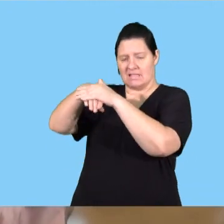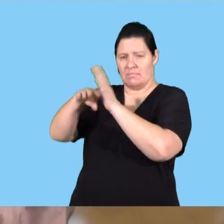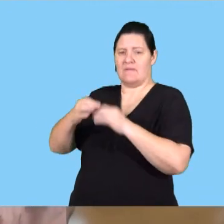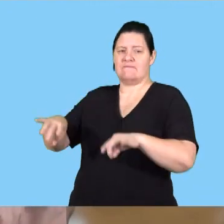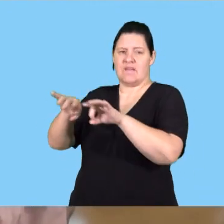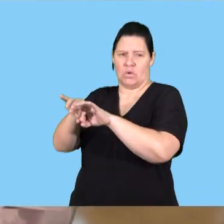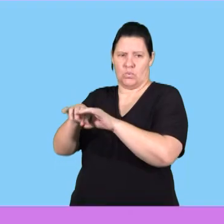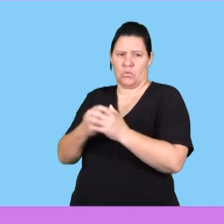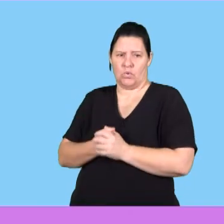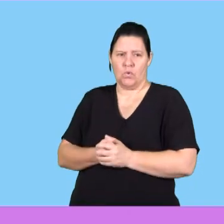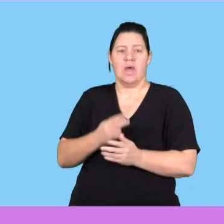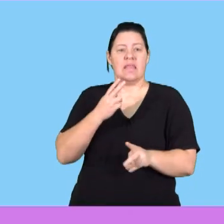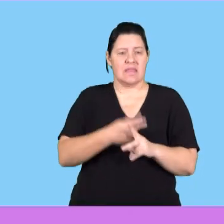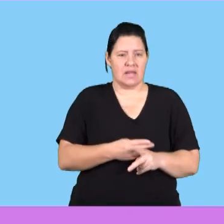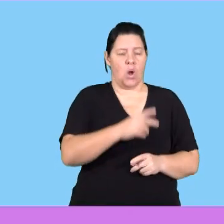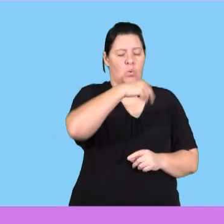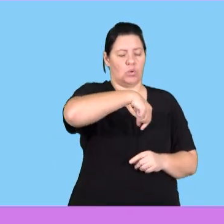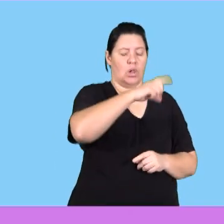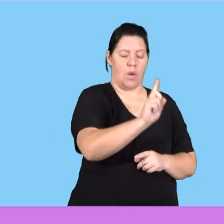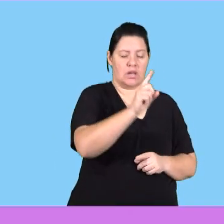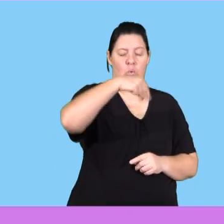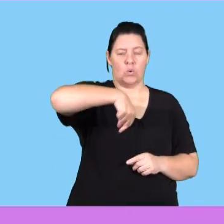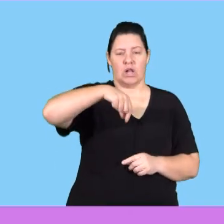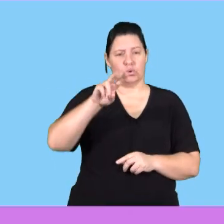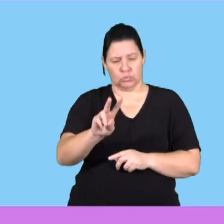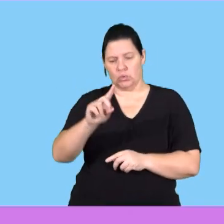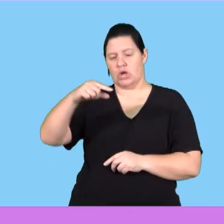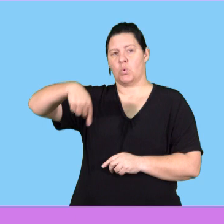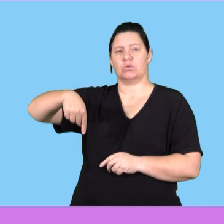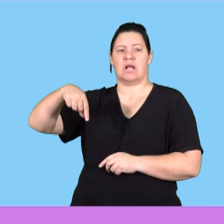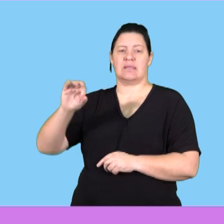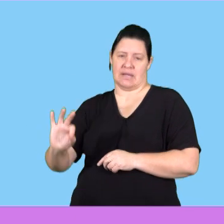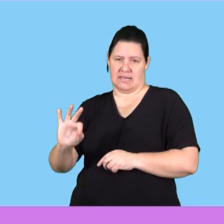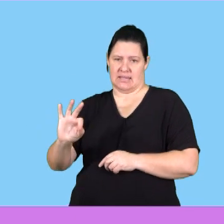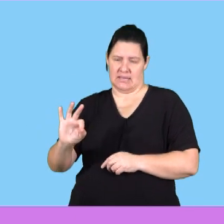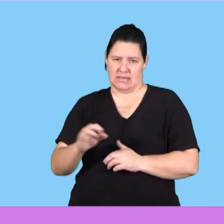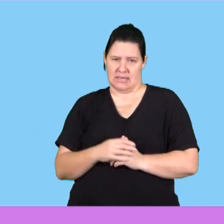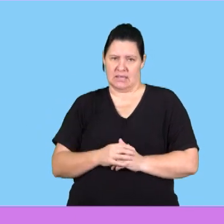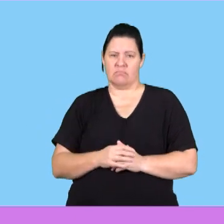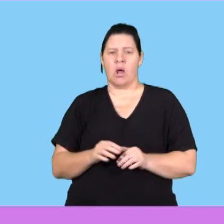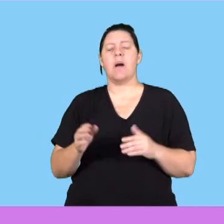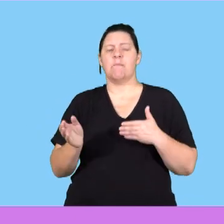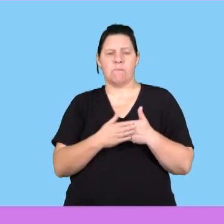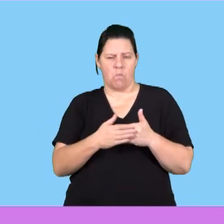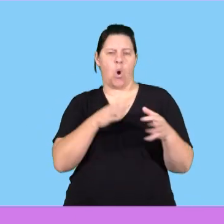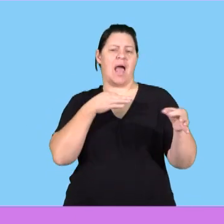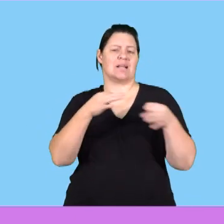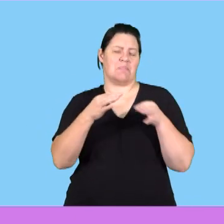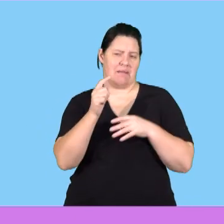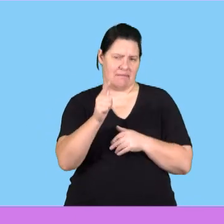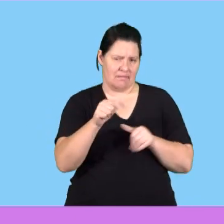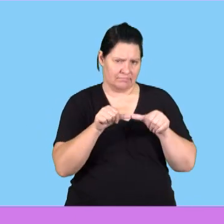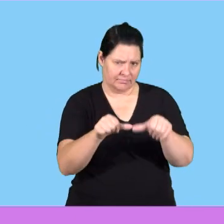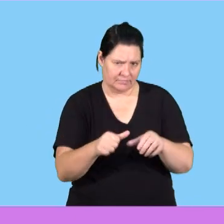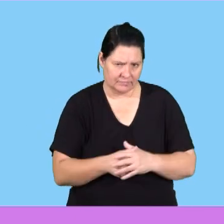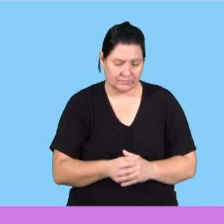maximum value, right? Then we have our quartile 1, quartile 2, and quartile 3. Right? We'll say a bit more as we move